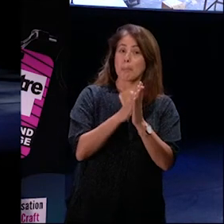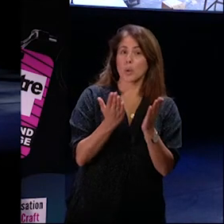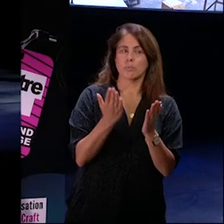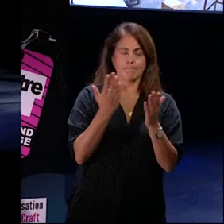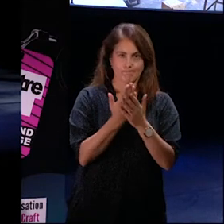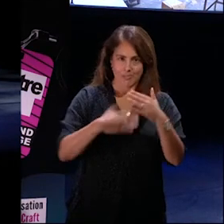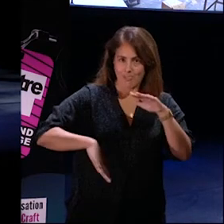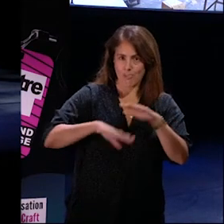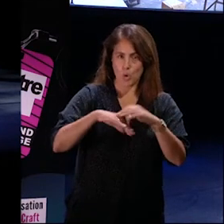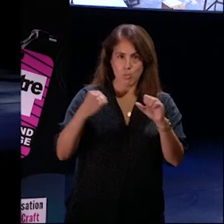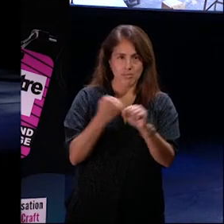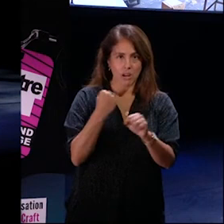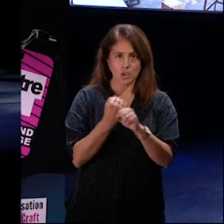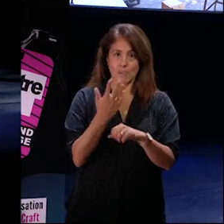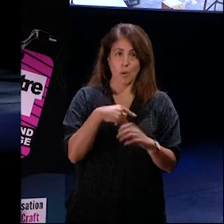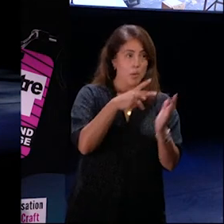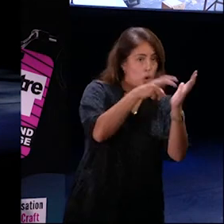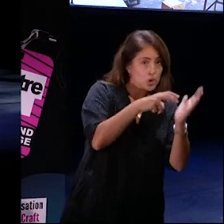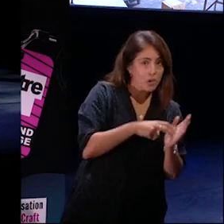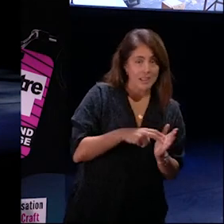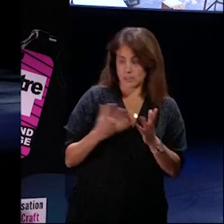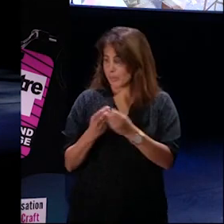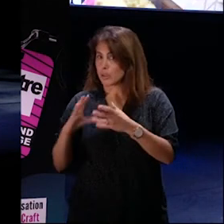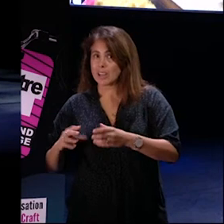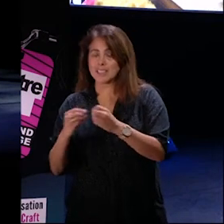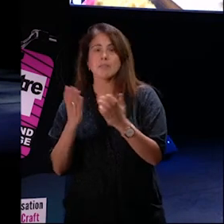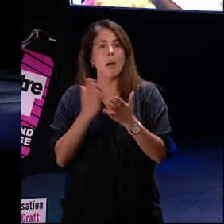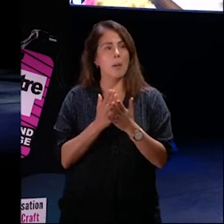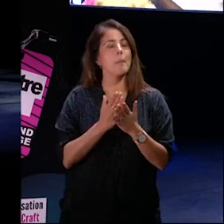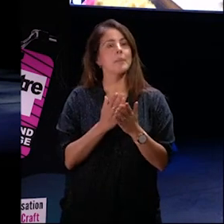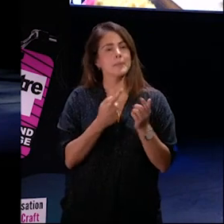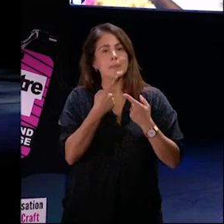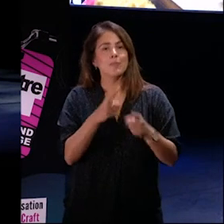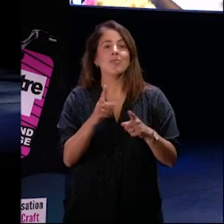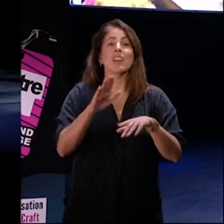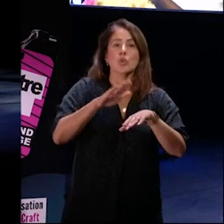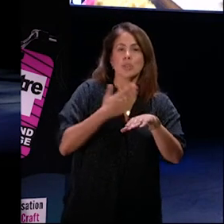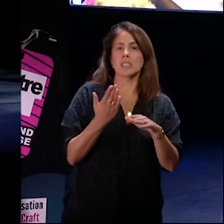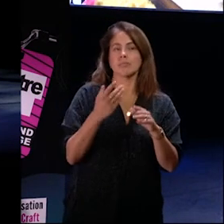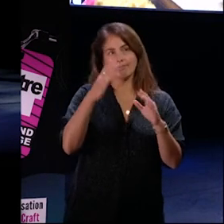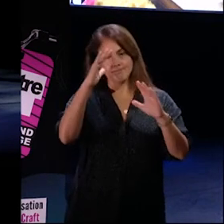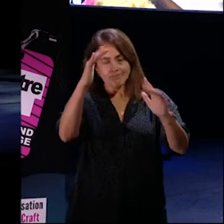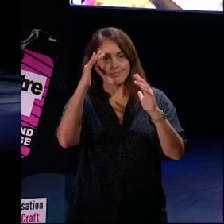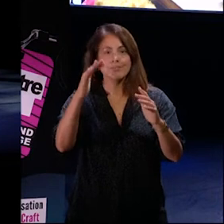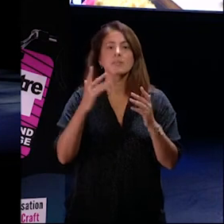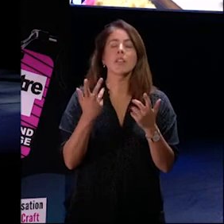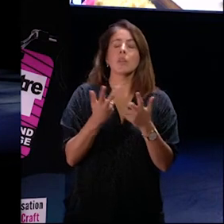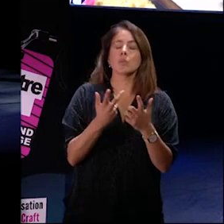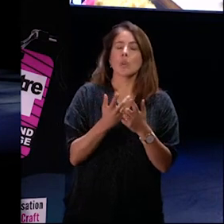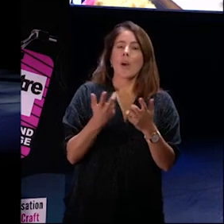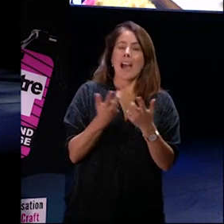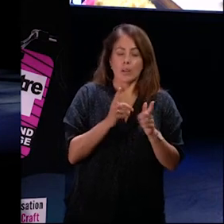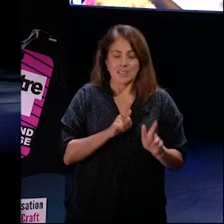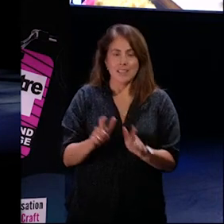production process from contracting creatives with a green production agreement through to the green design meetings, the appointment of a